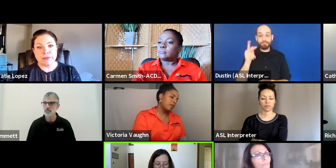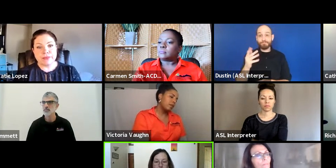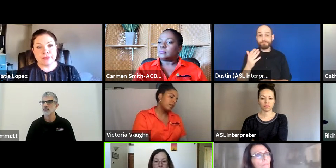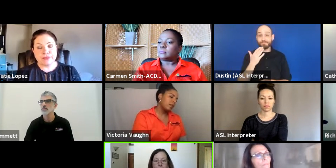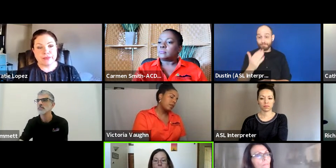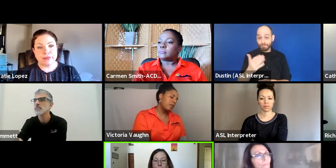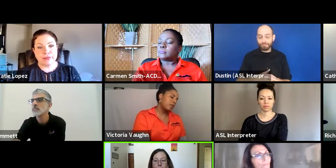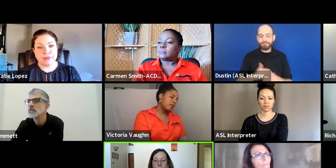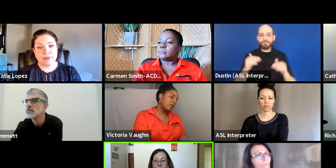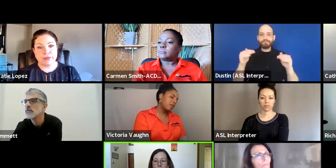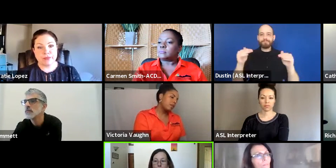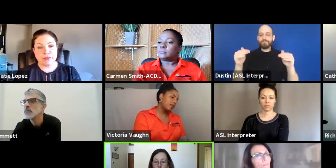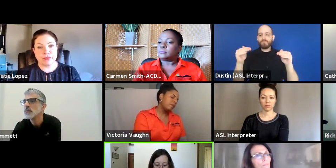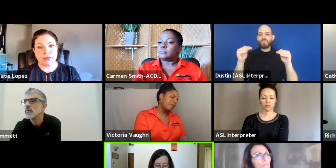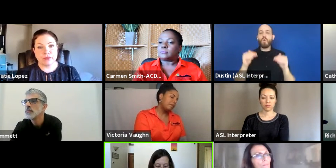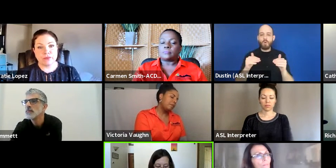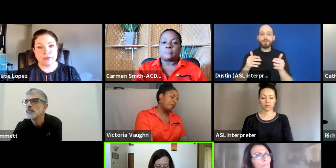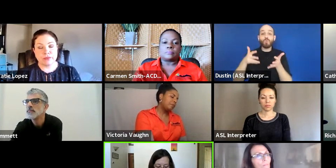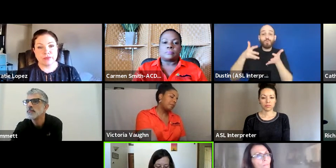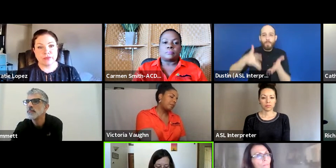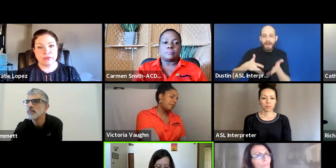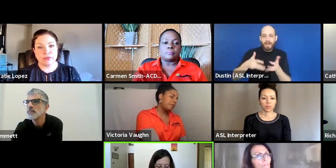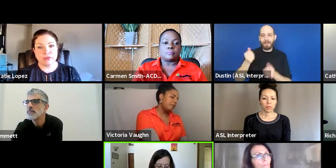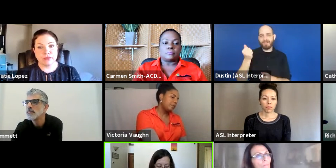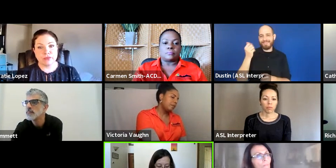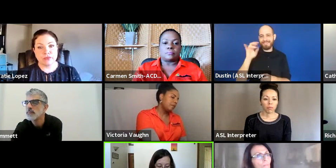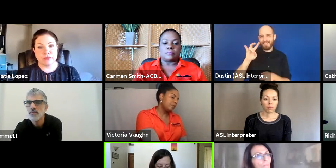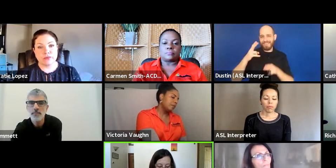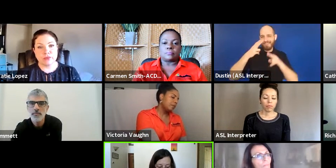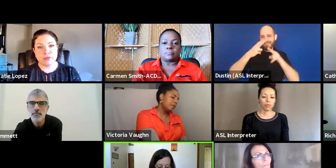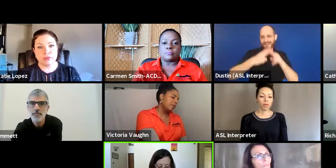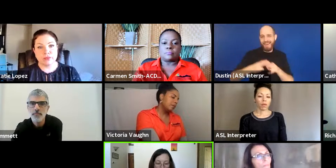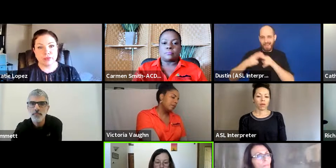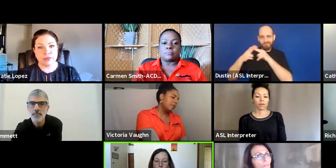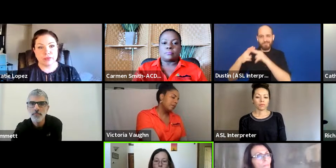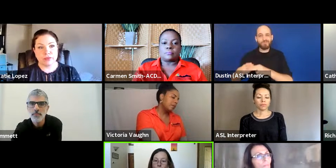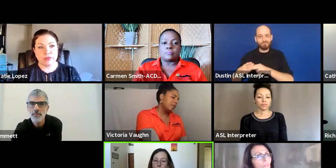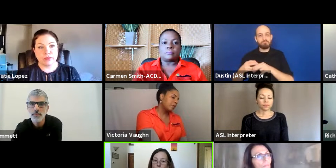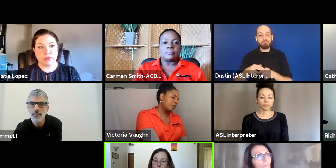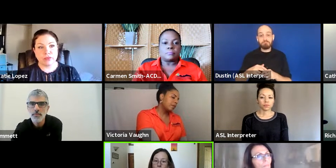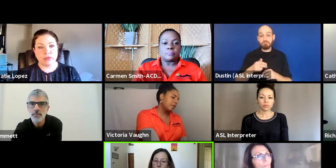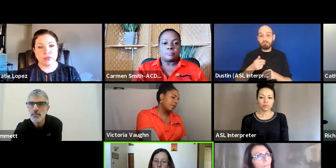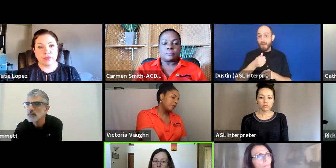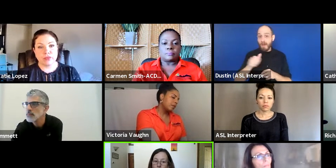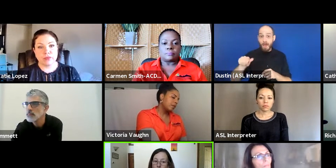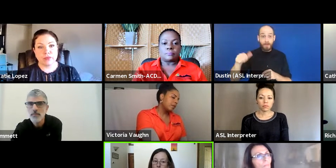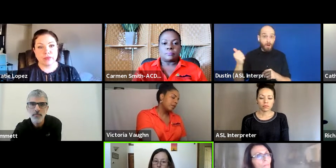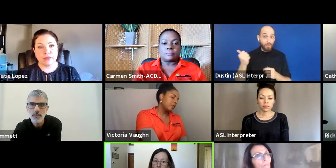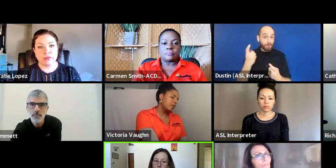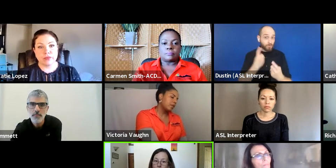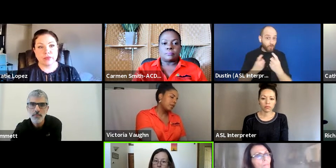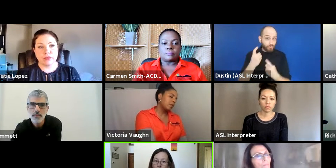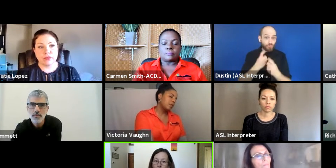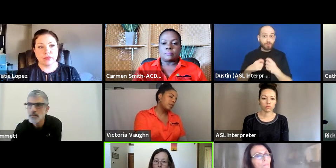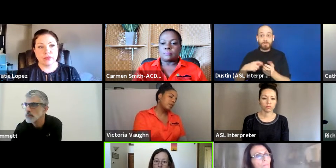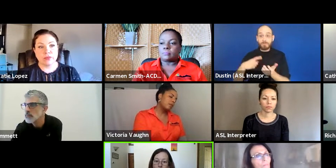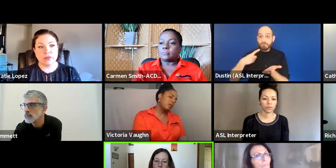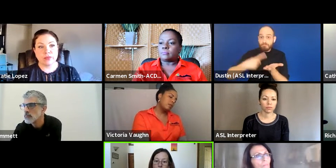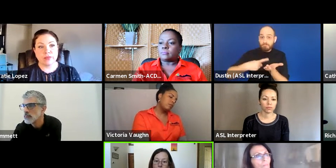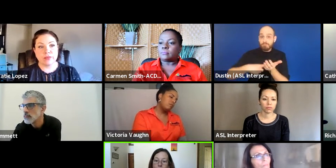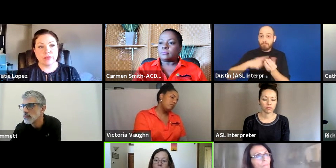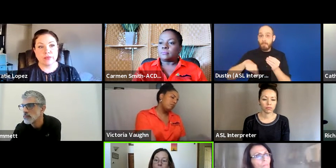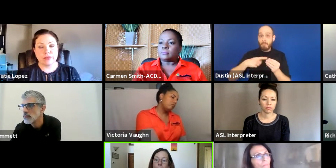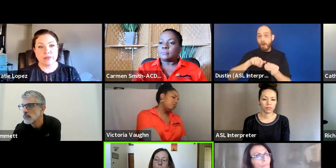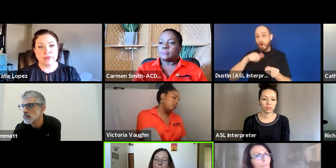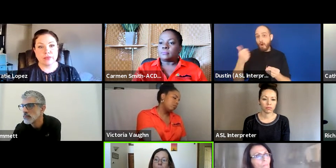to the remaining 17 names. Are there any other questions or any other discussion about any of the other